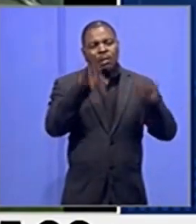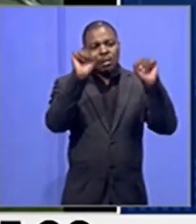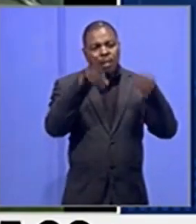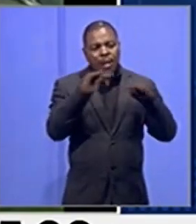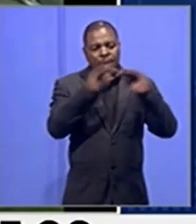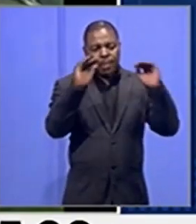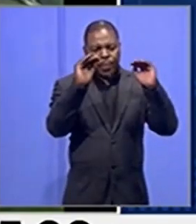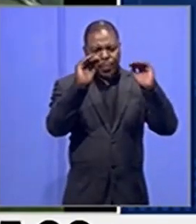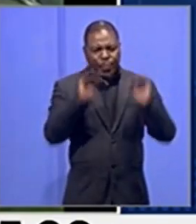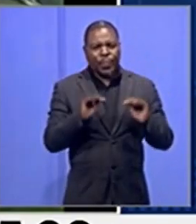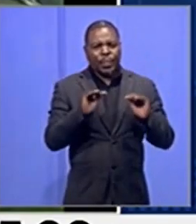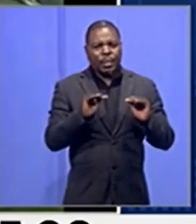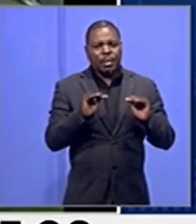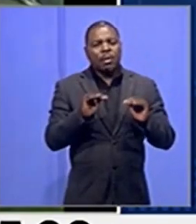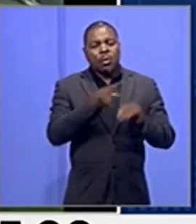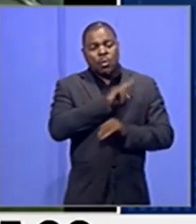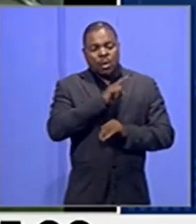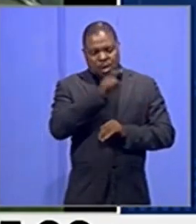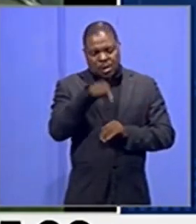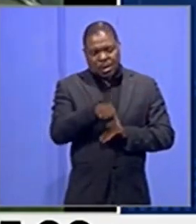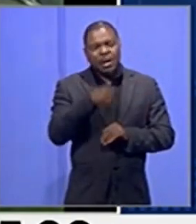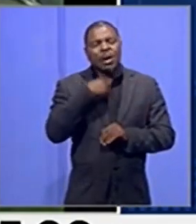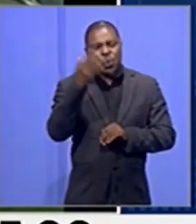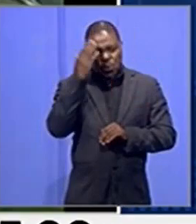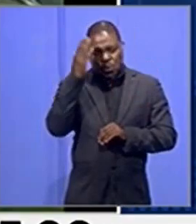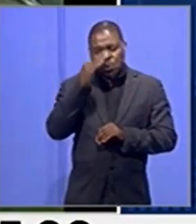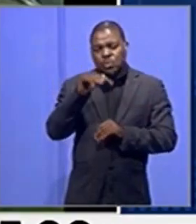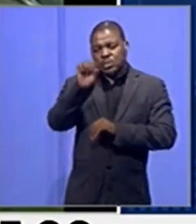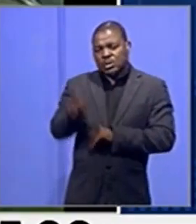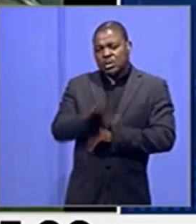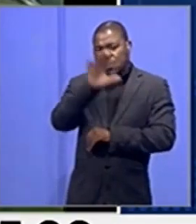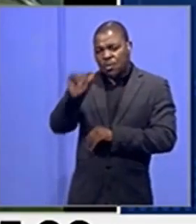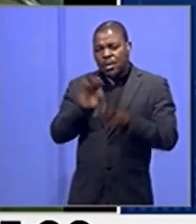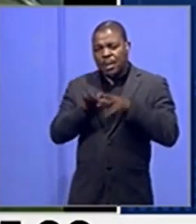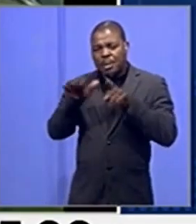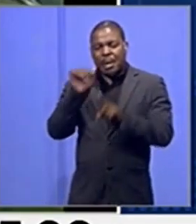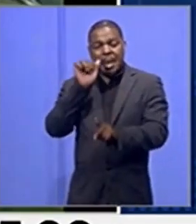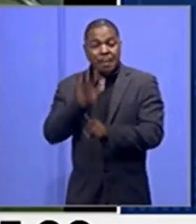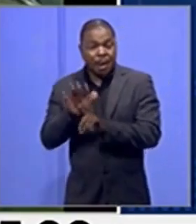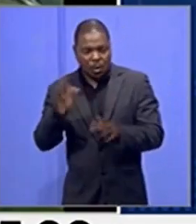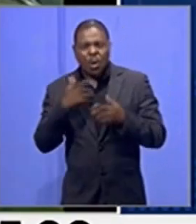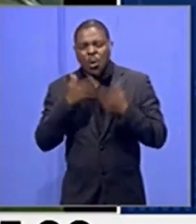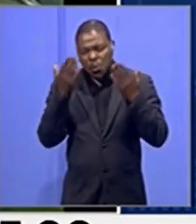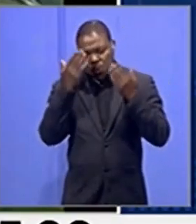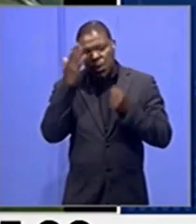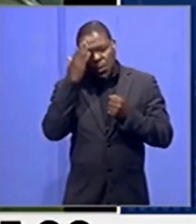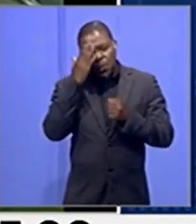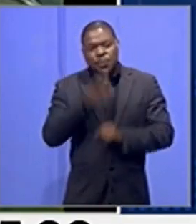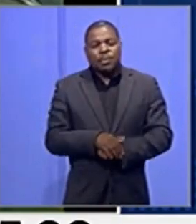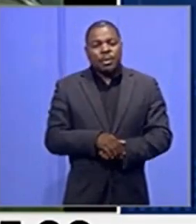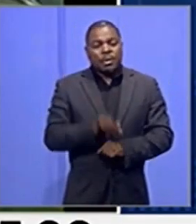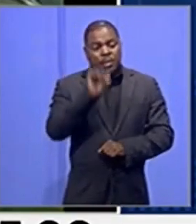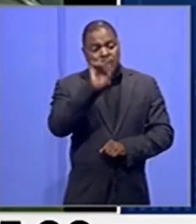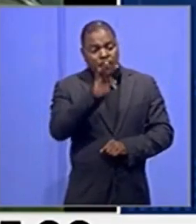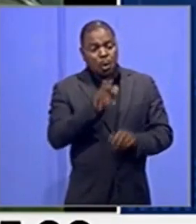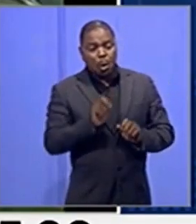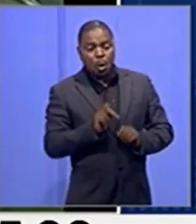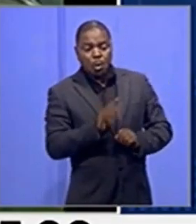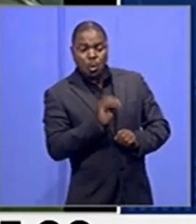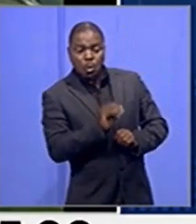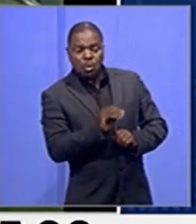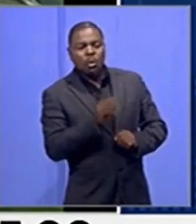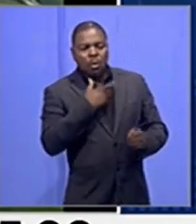shedding. We know the impact that that's got on the country and its people is immense, and therefore if we get opportunities where